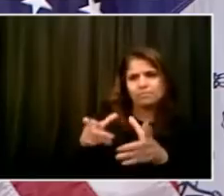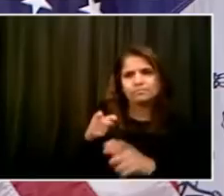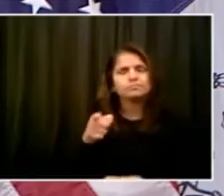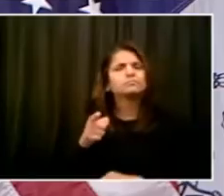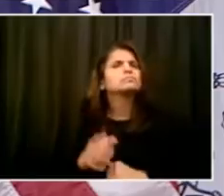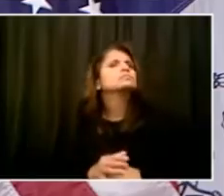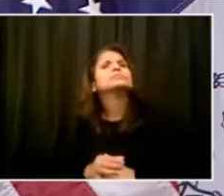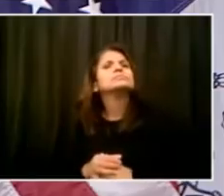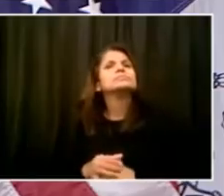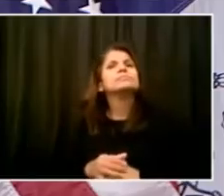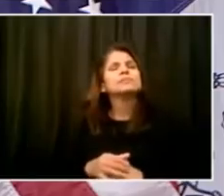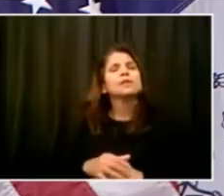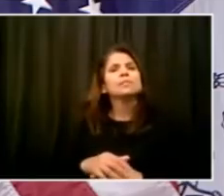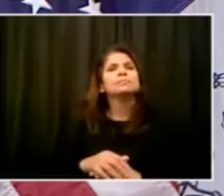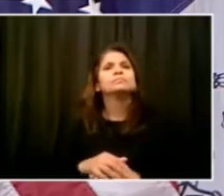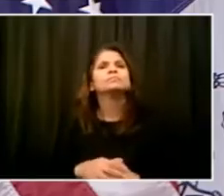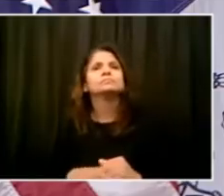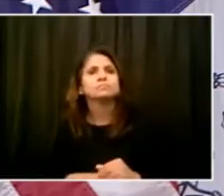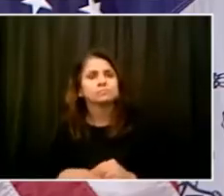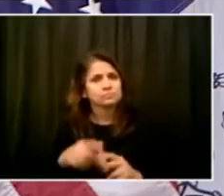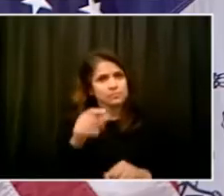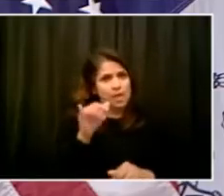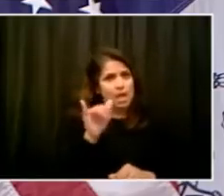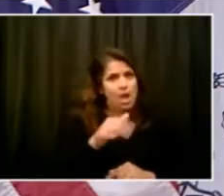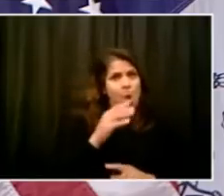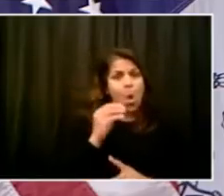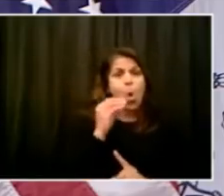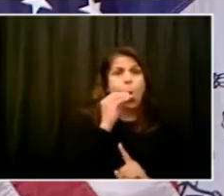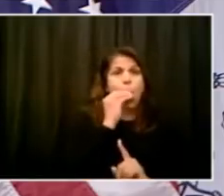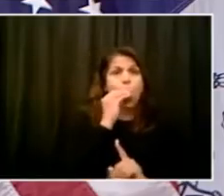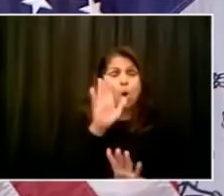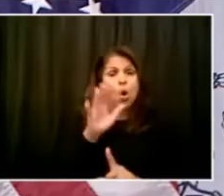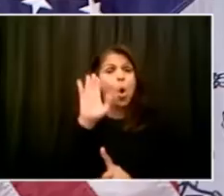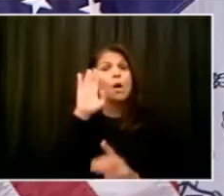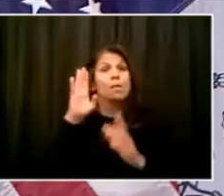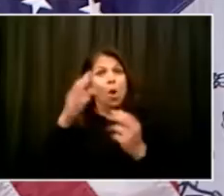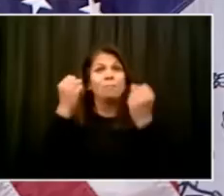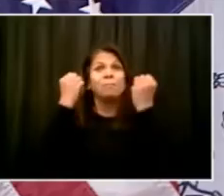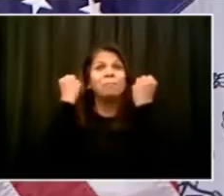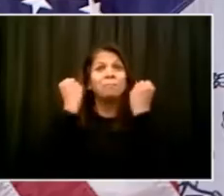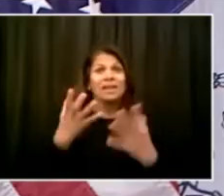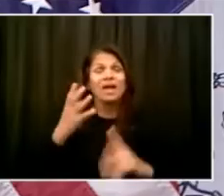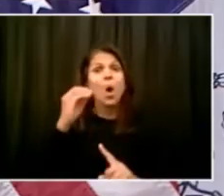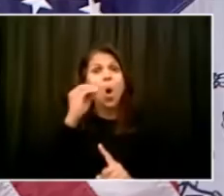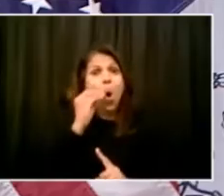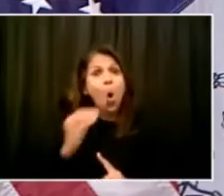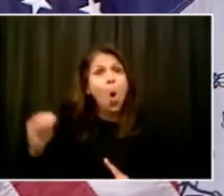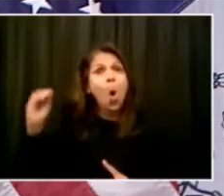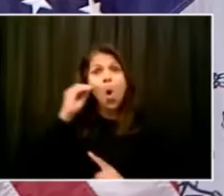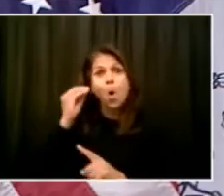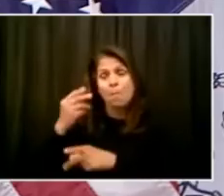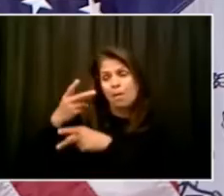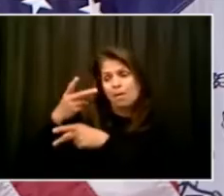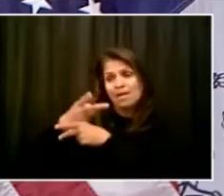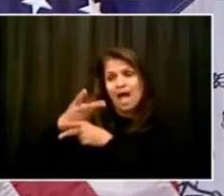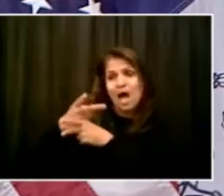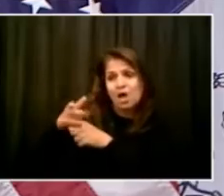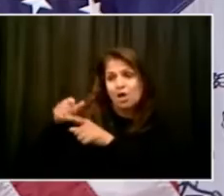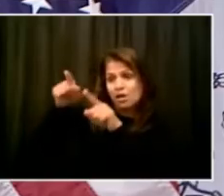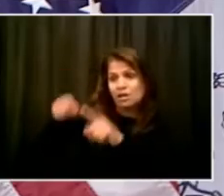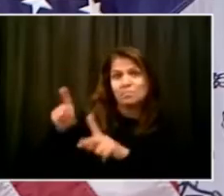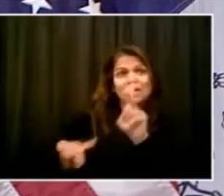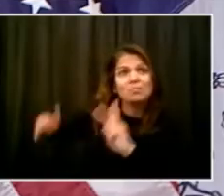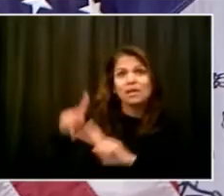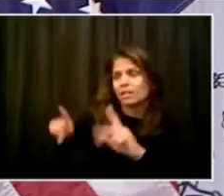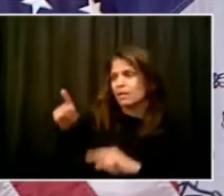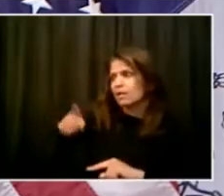with. These home care workers do amazing work, and there are people who care deeply about the people they serve, and it's much more personal, and